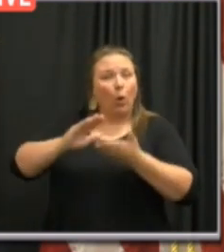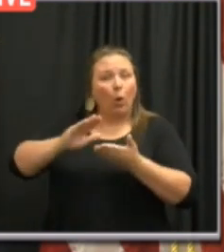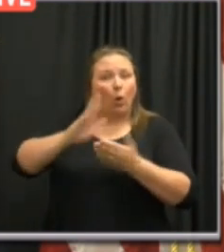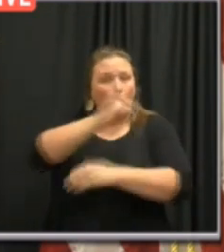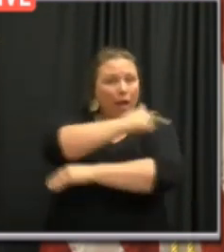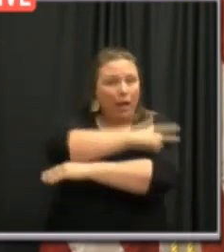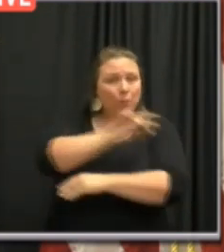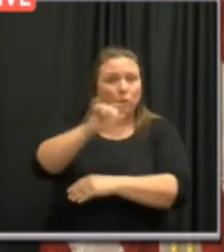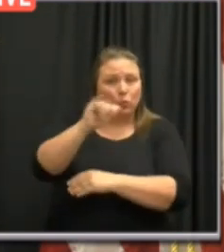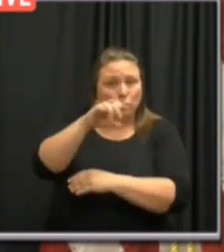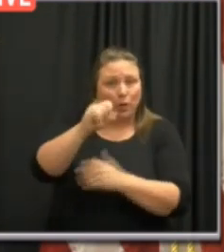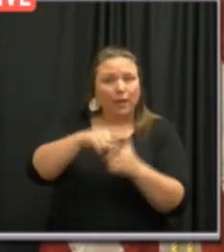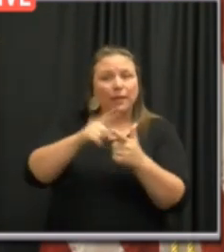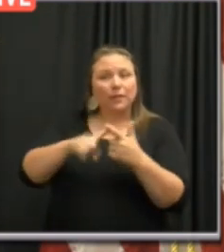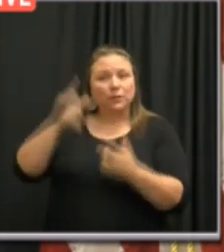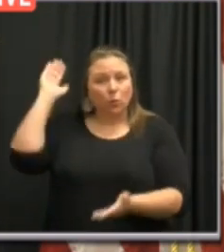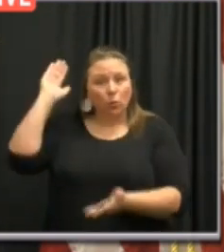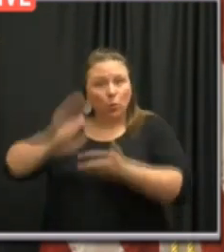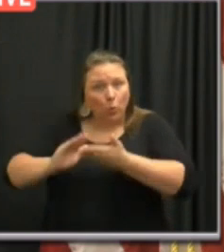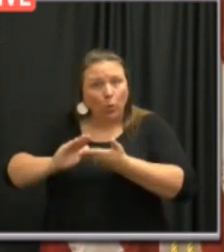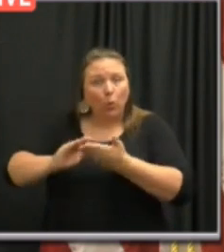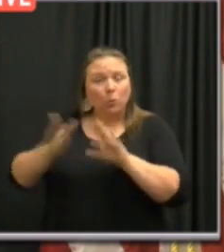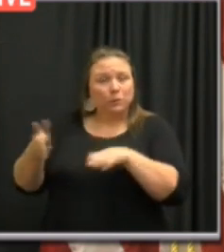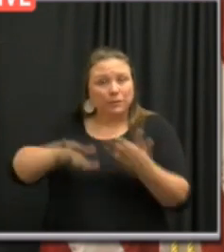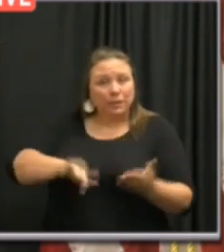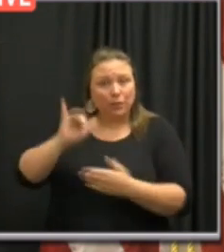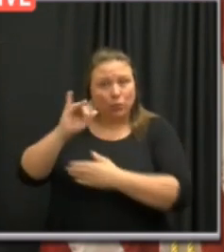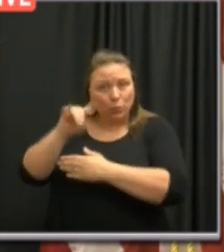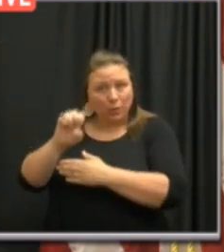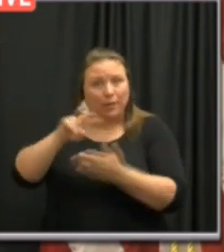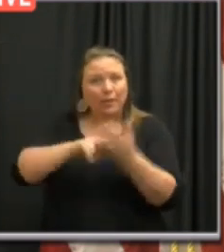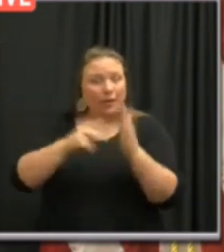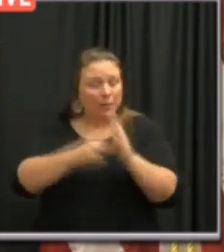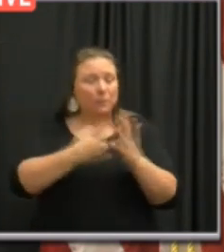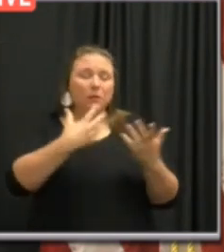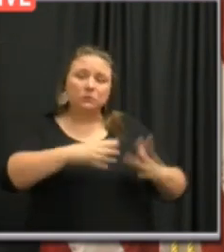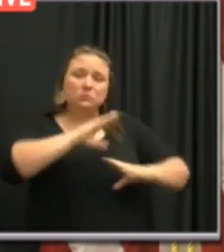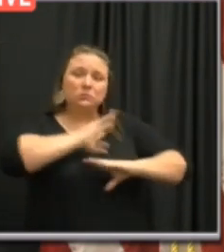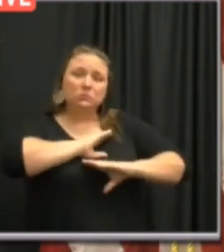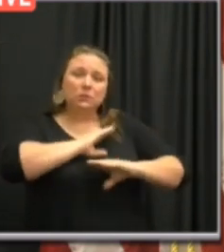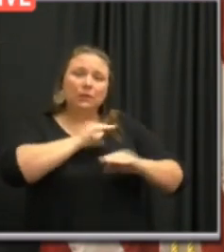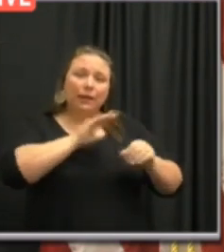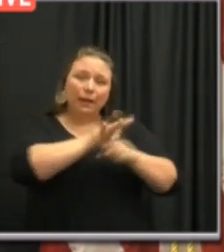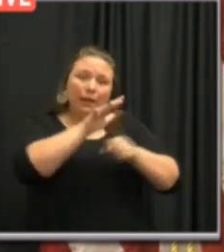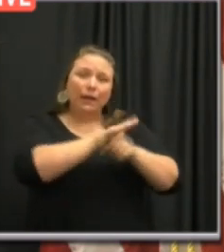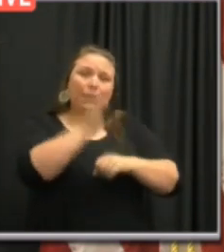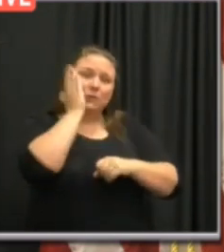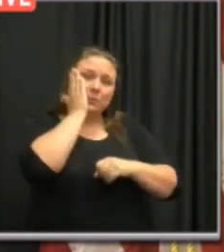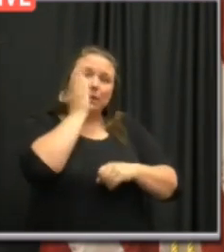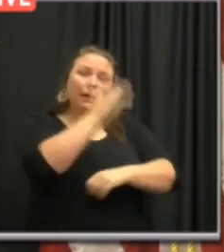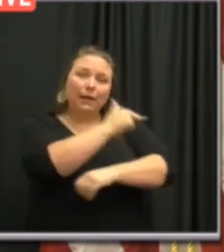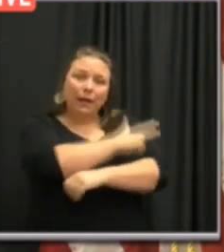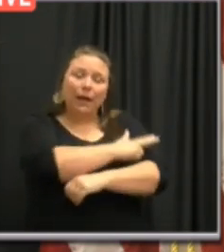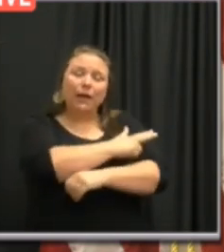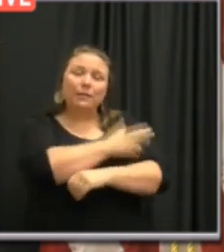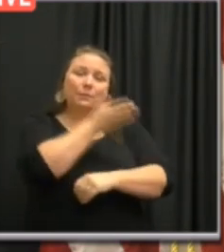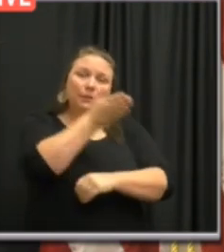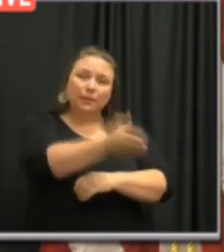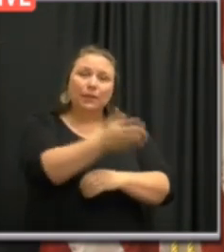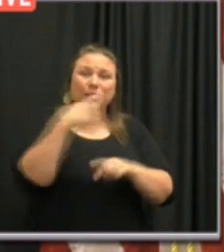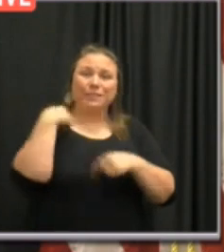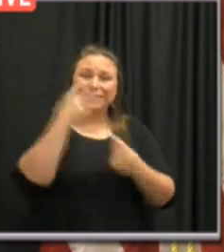rates, allowing us to maintain satisfactory hospital capacity since early March, a critical public health